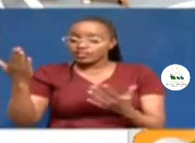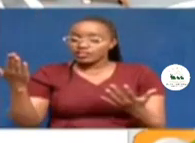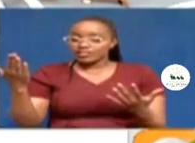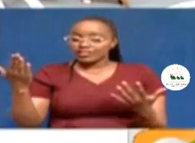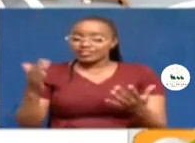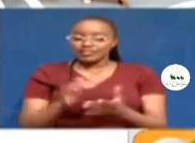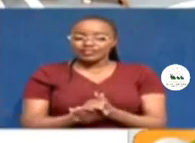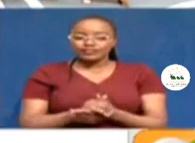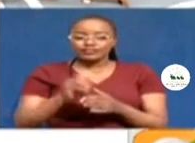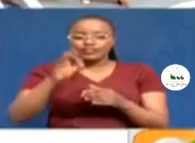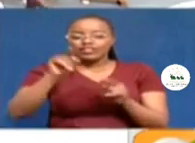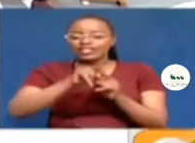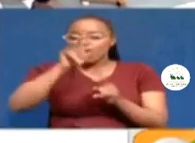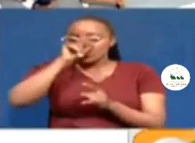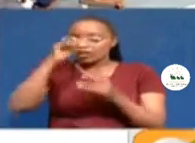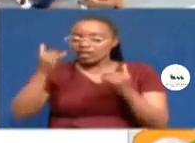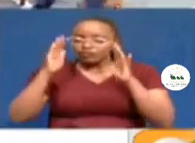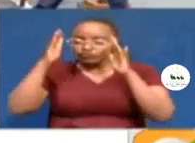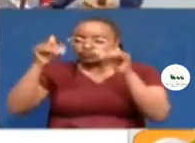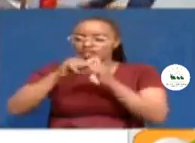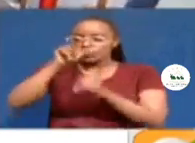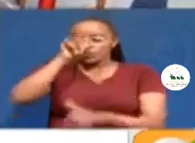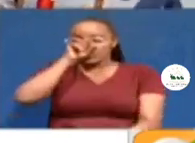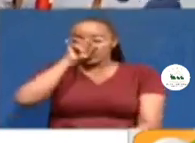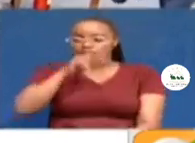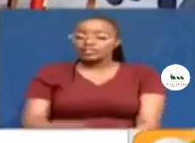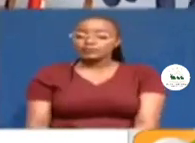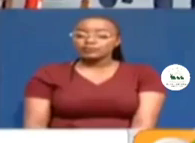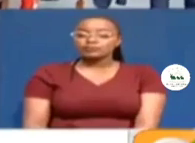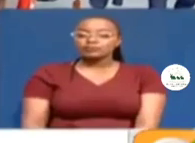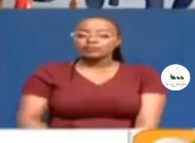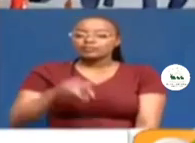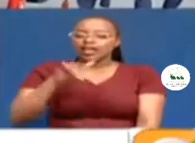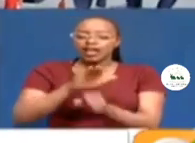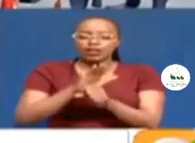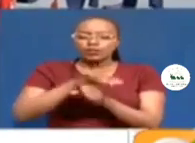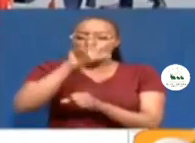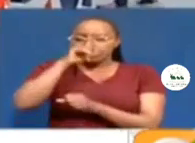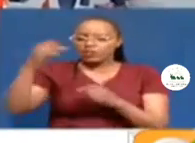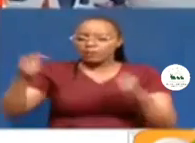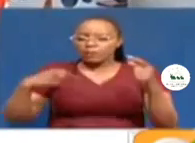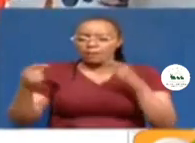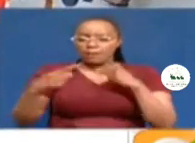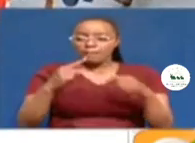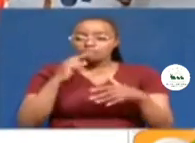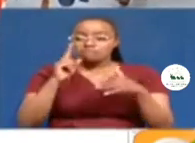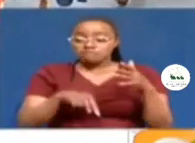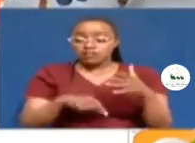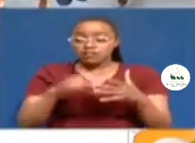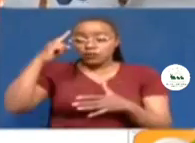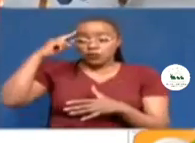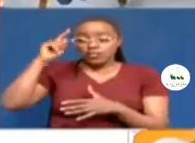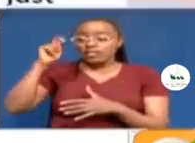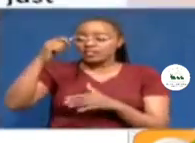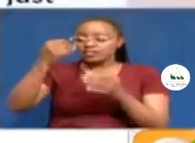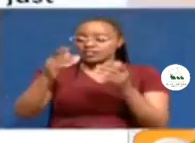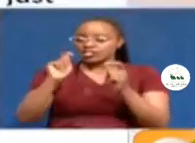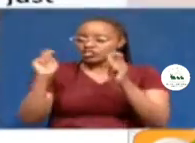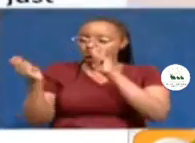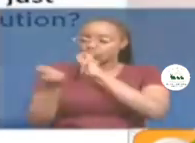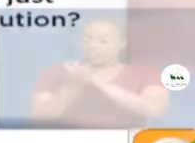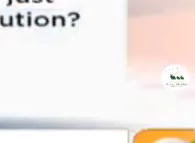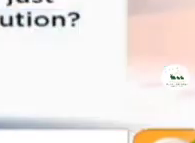God. Let's go to the tweets. Let's check out. So many tweets. So thick of us. Sir Dam says, do you think Kenya needs a